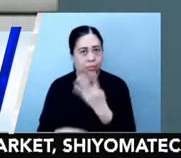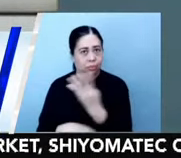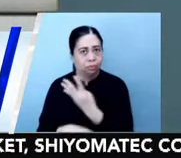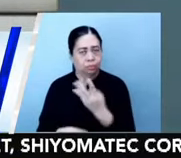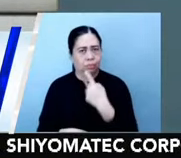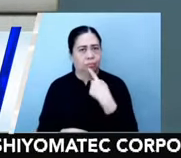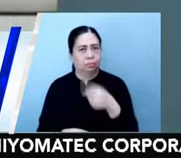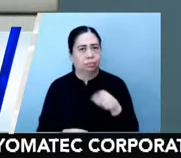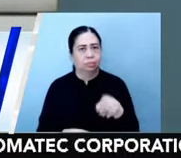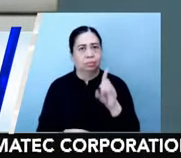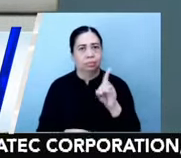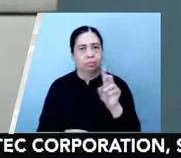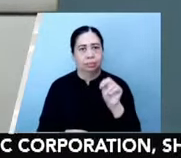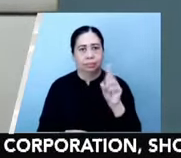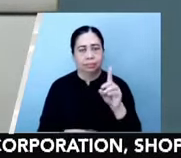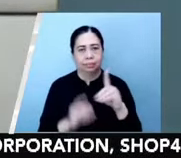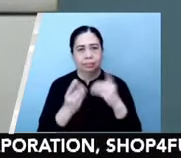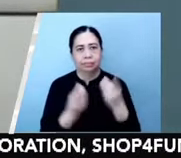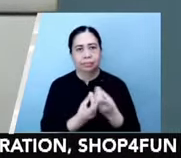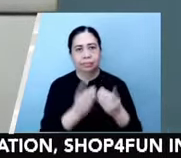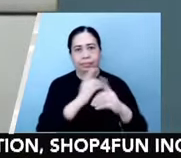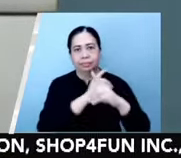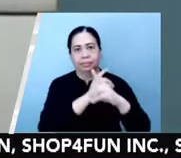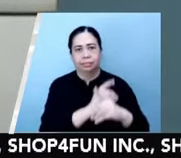National Defense, "We're just